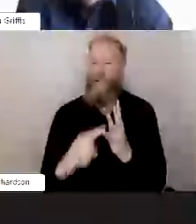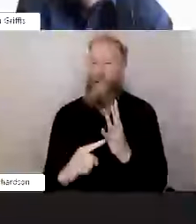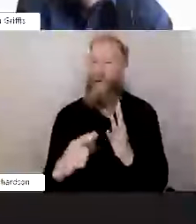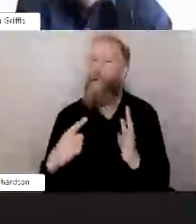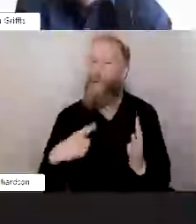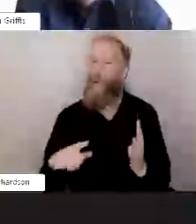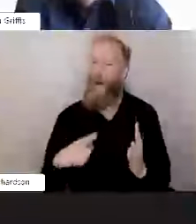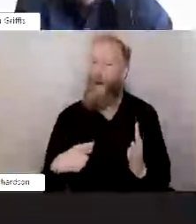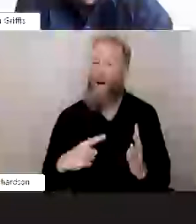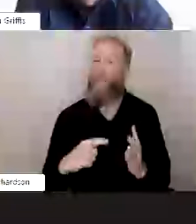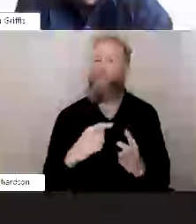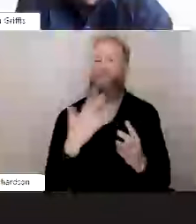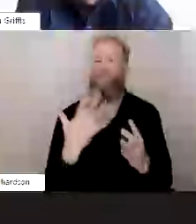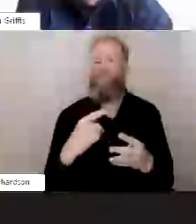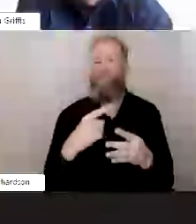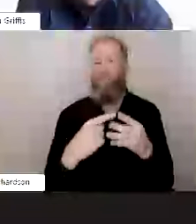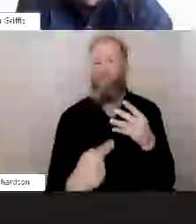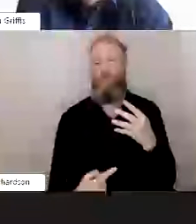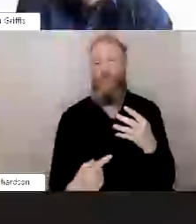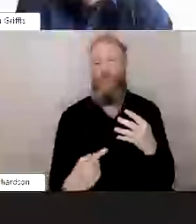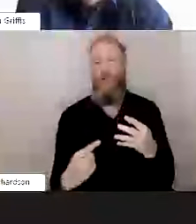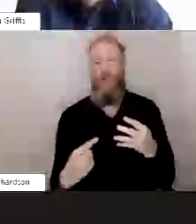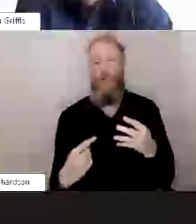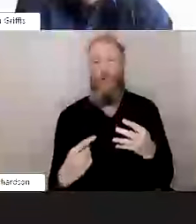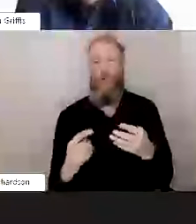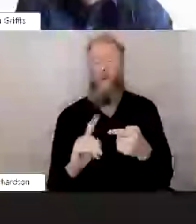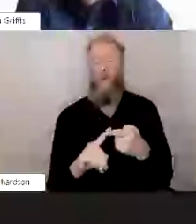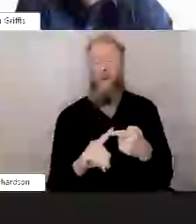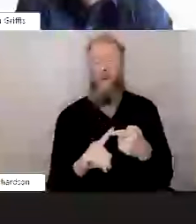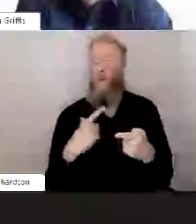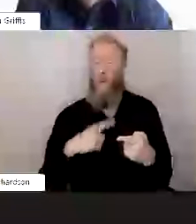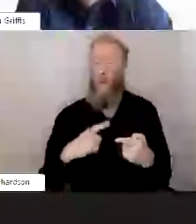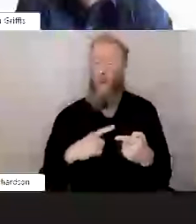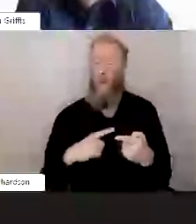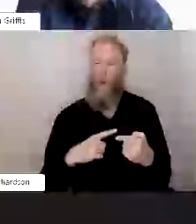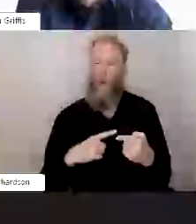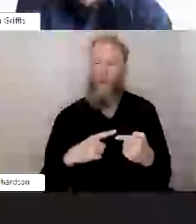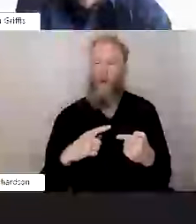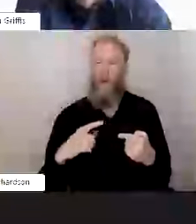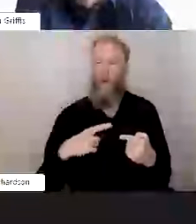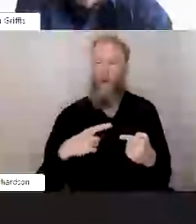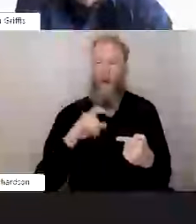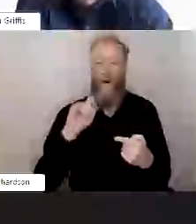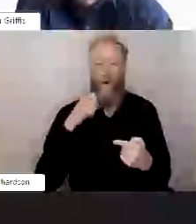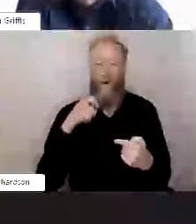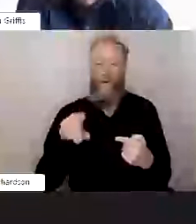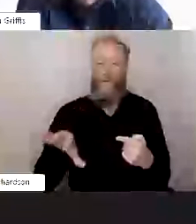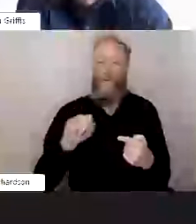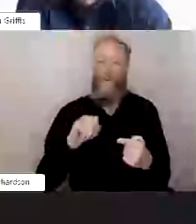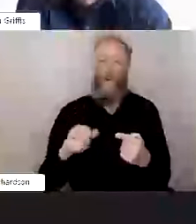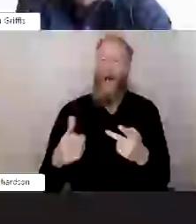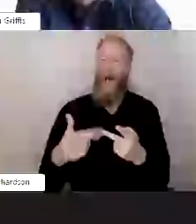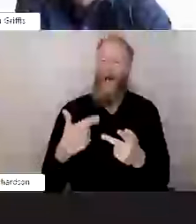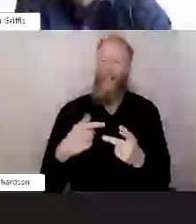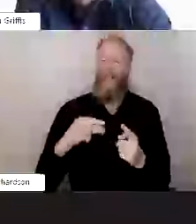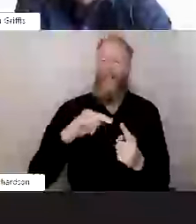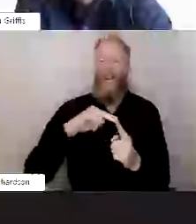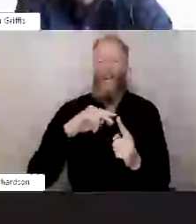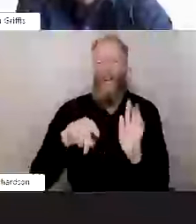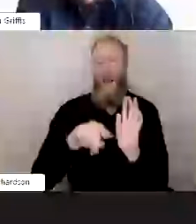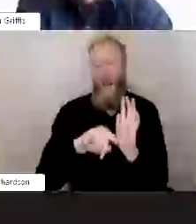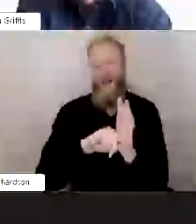most significant is that why would you take on a perceived negative label when you already